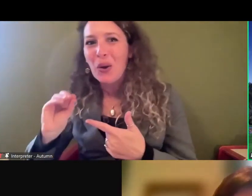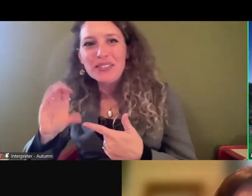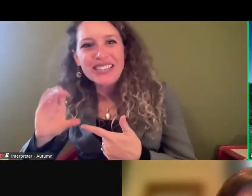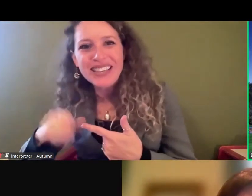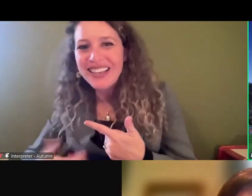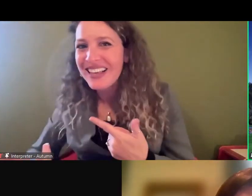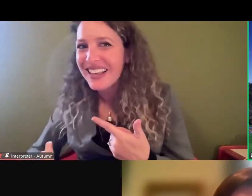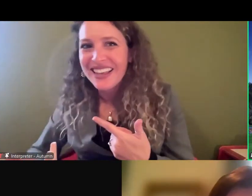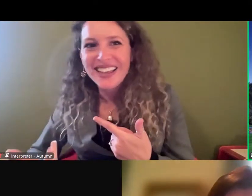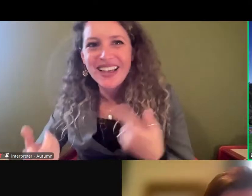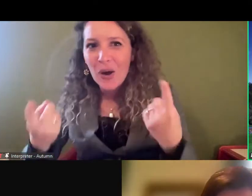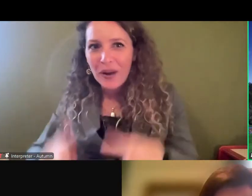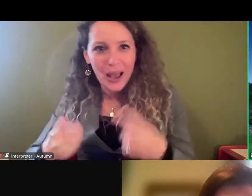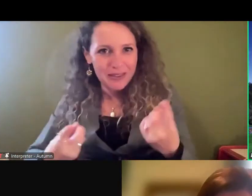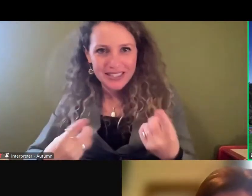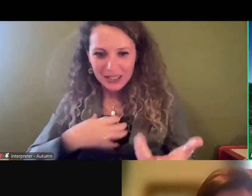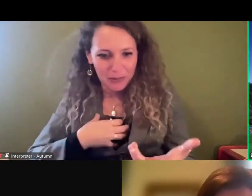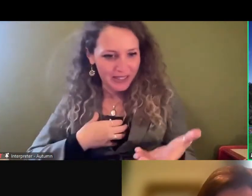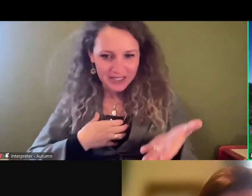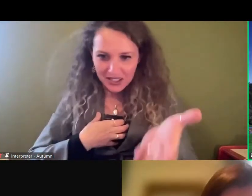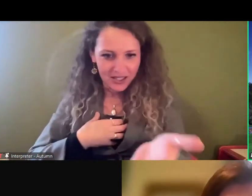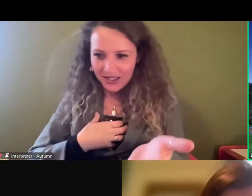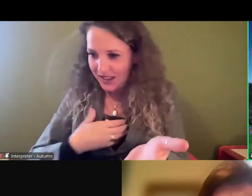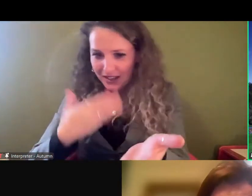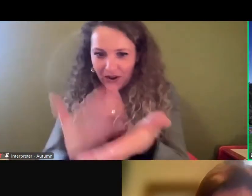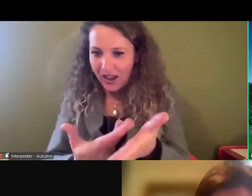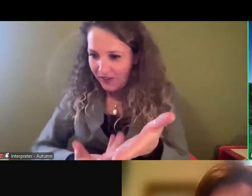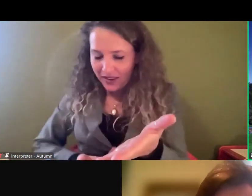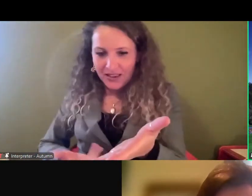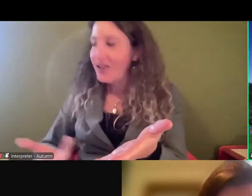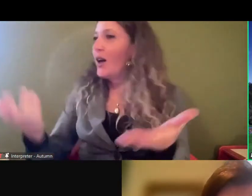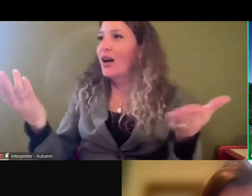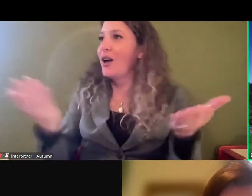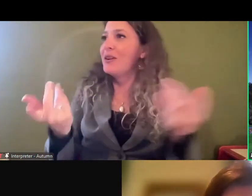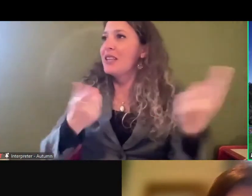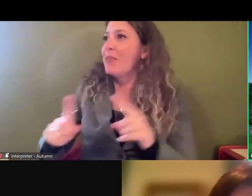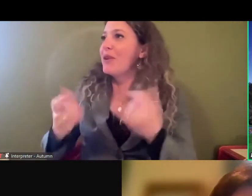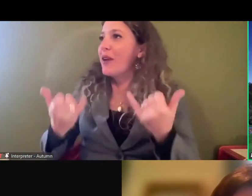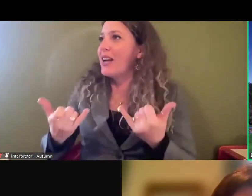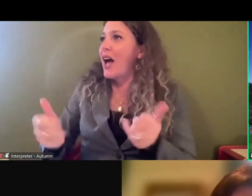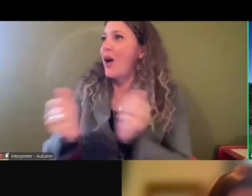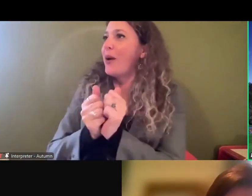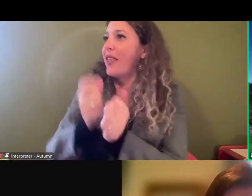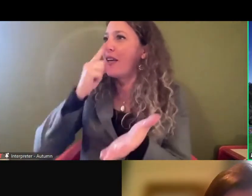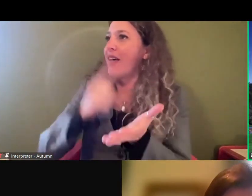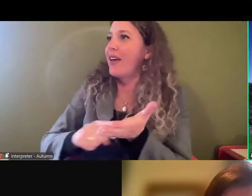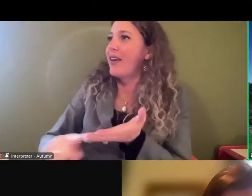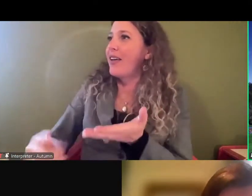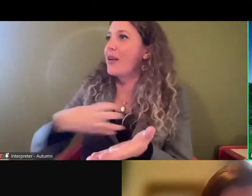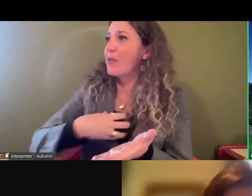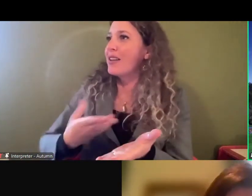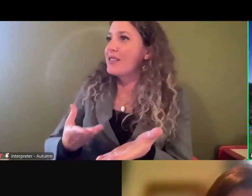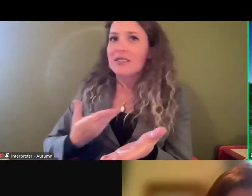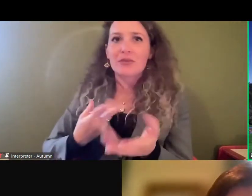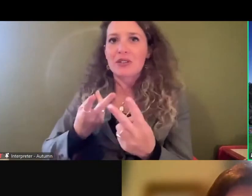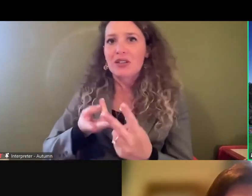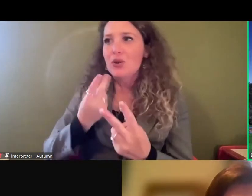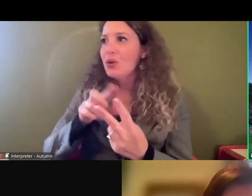to those complaints? Do you know what's happening right now with those